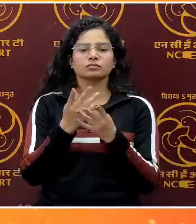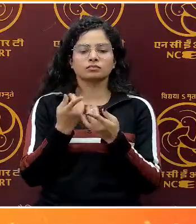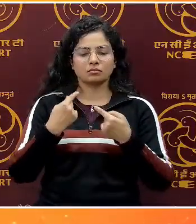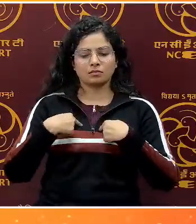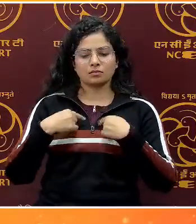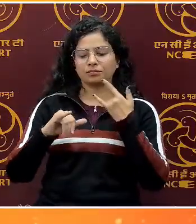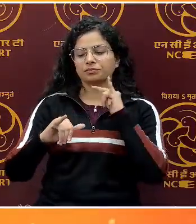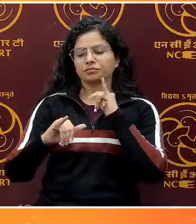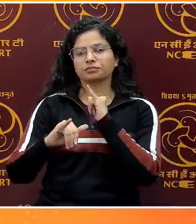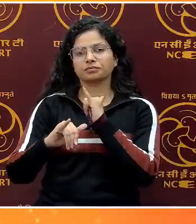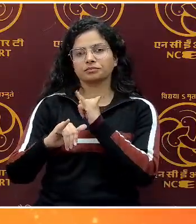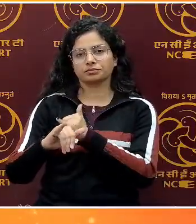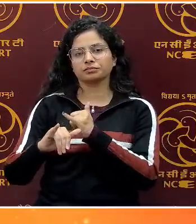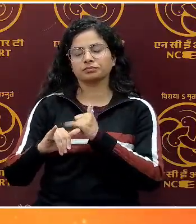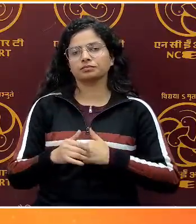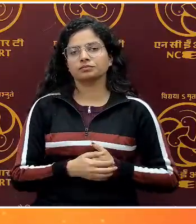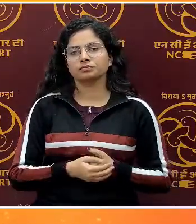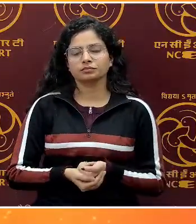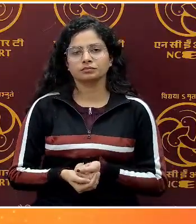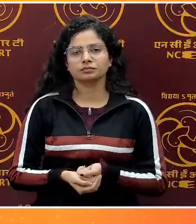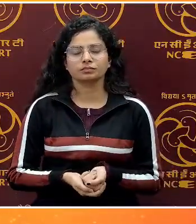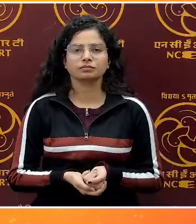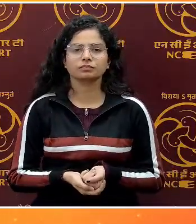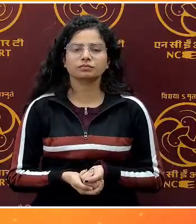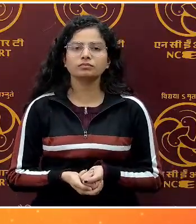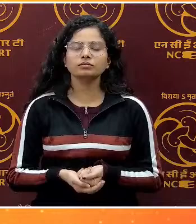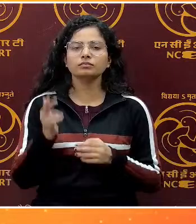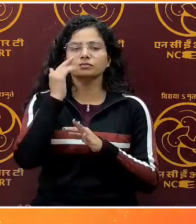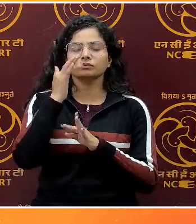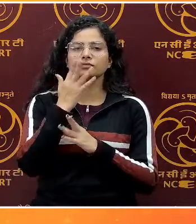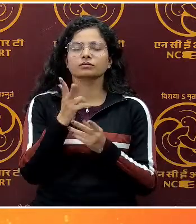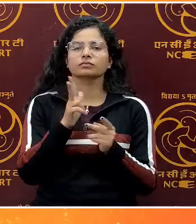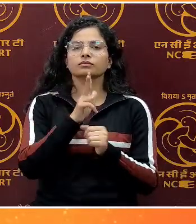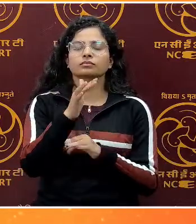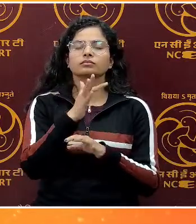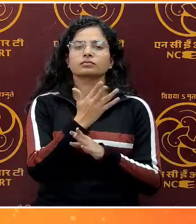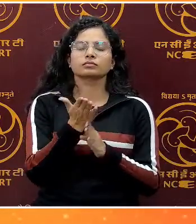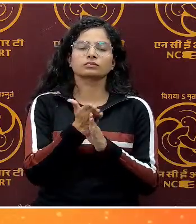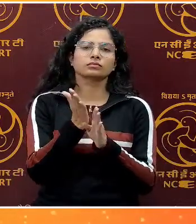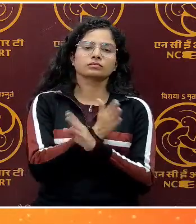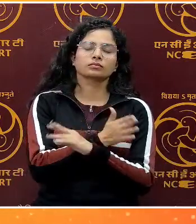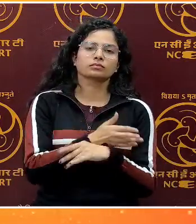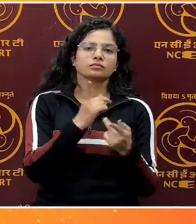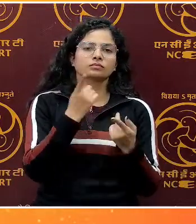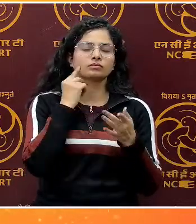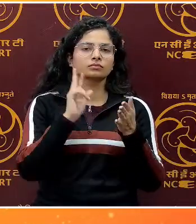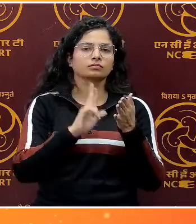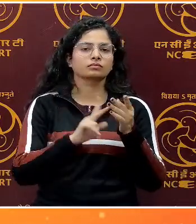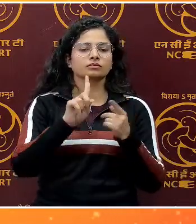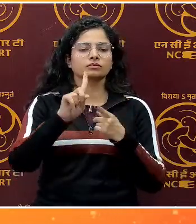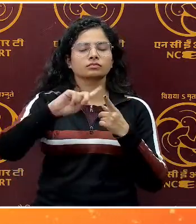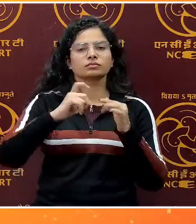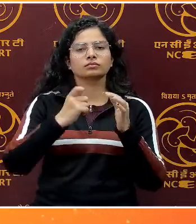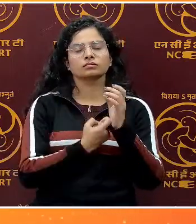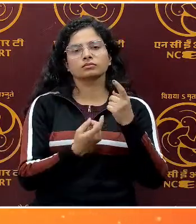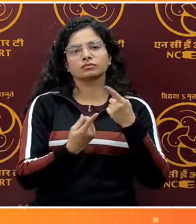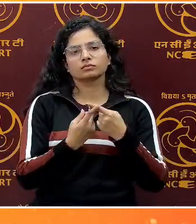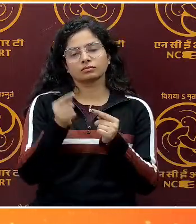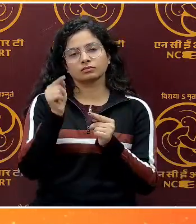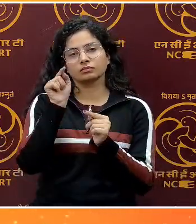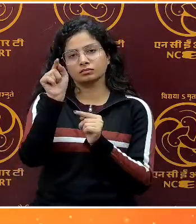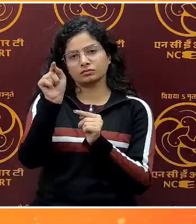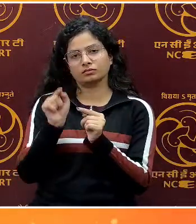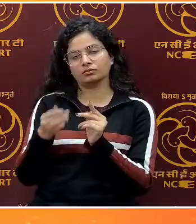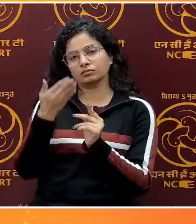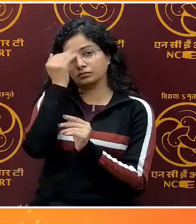Erect image. Erect image, right? See, so that's why I've told the words before, inverted and erect. Now points to